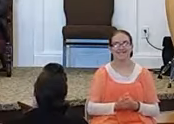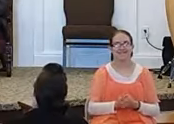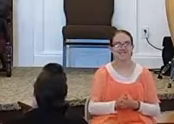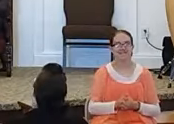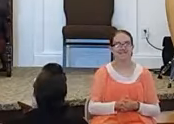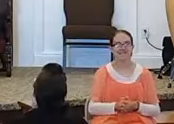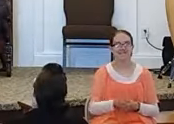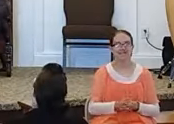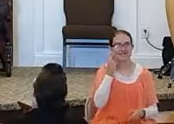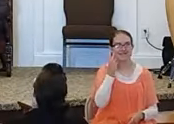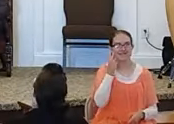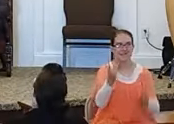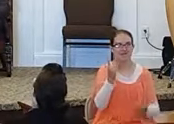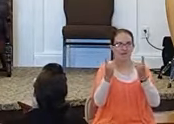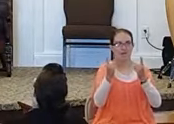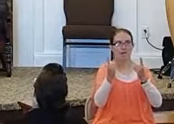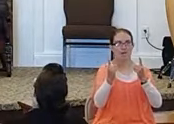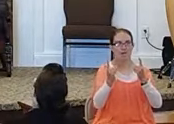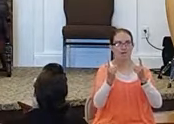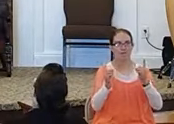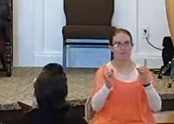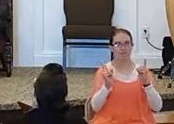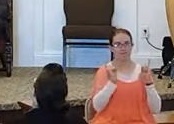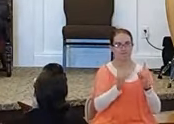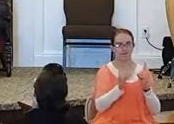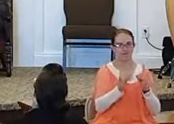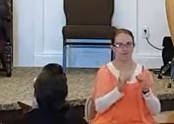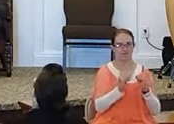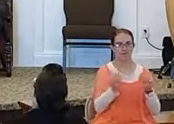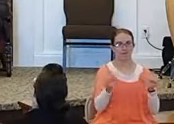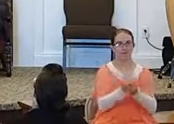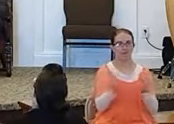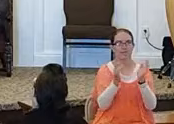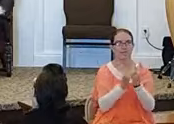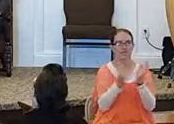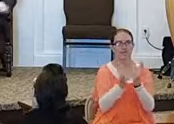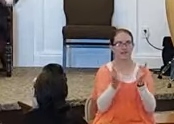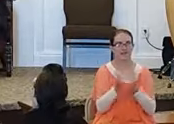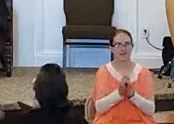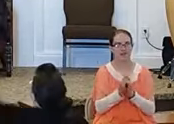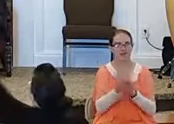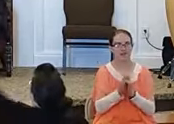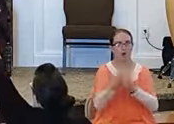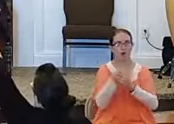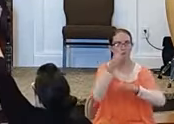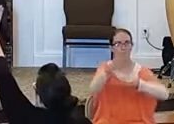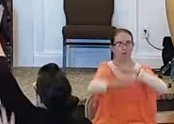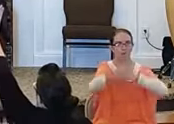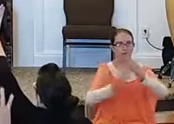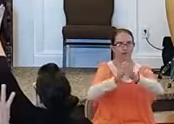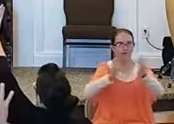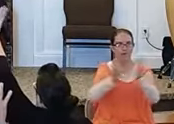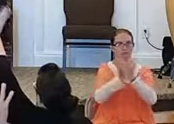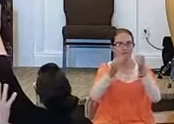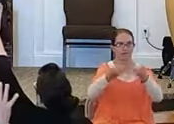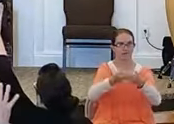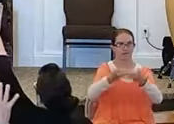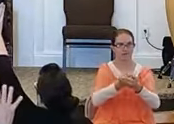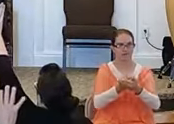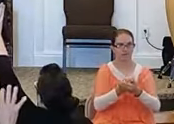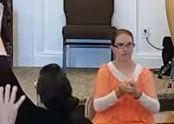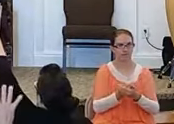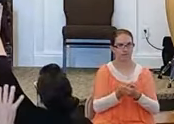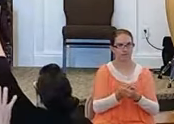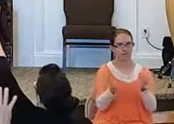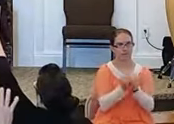Hallelujah. You see, when you come in contact with him, when you've been with Jesus, amen, your whole world becomes brand new. When you've